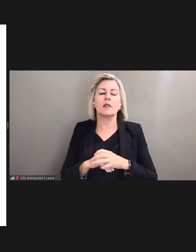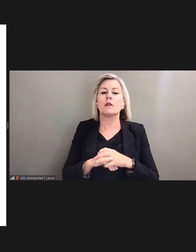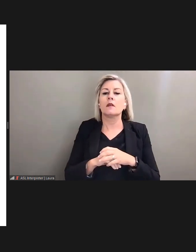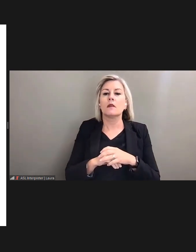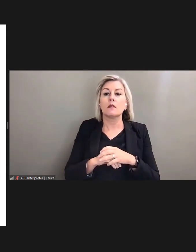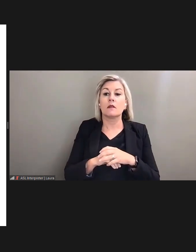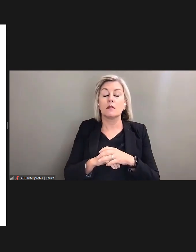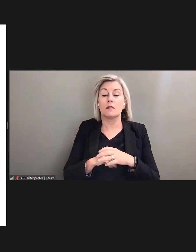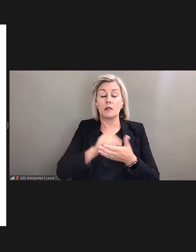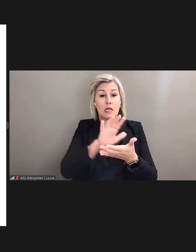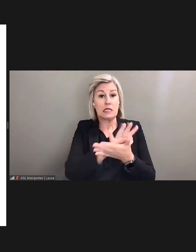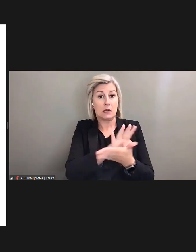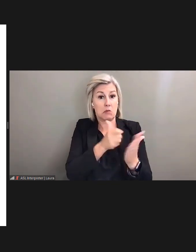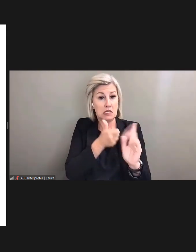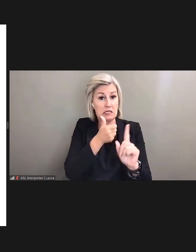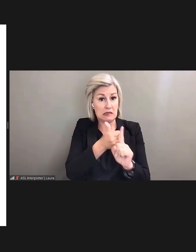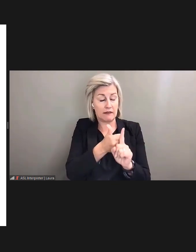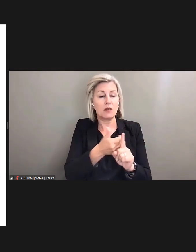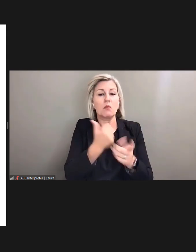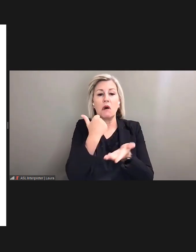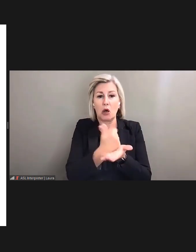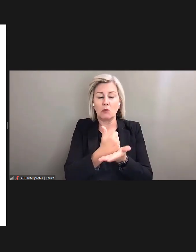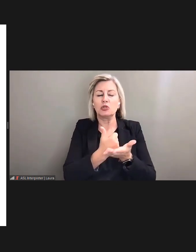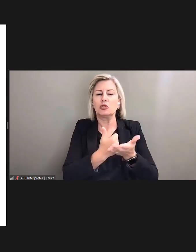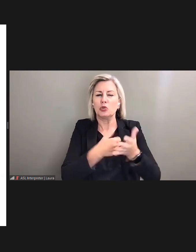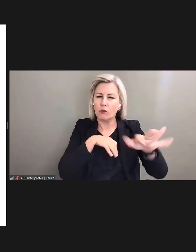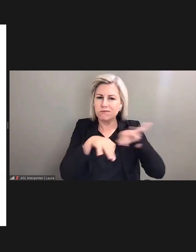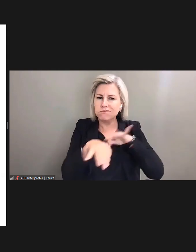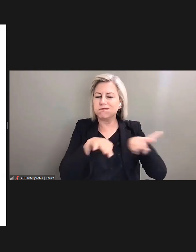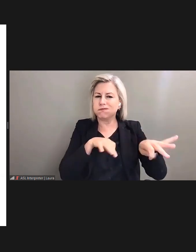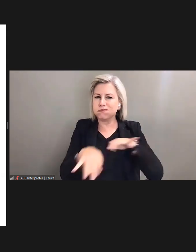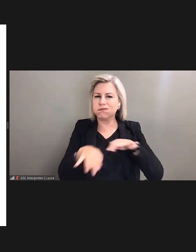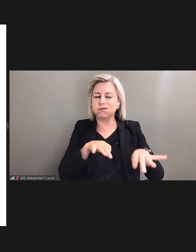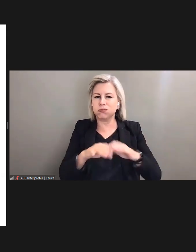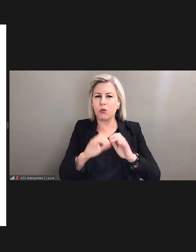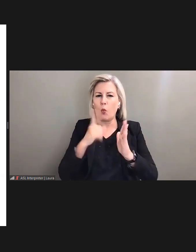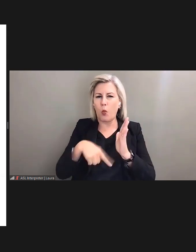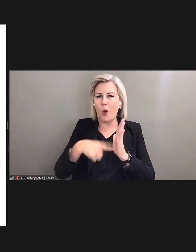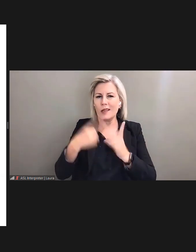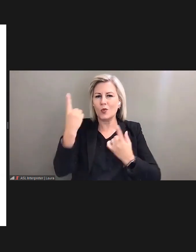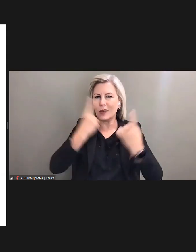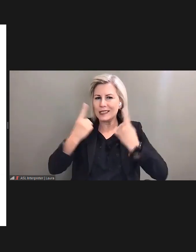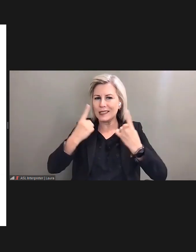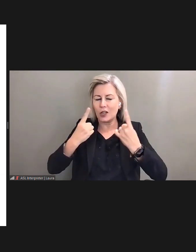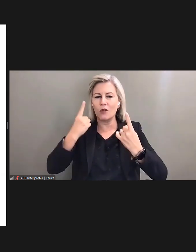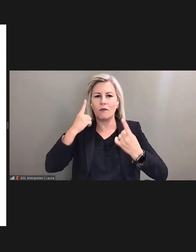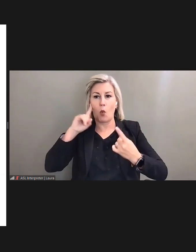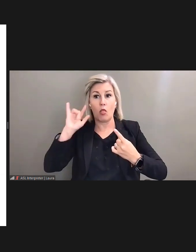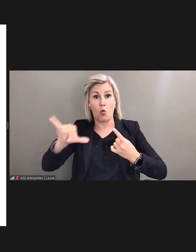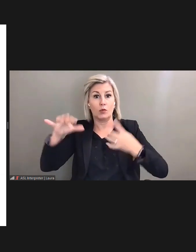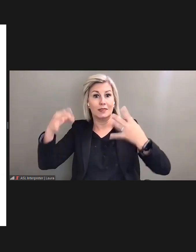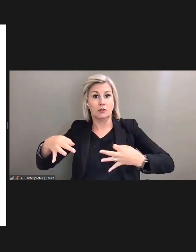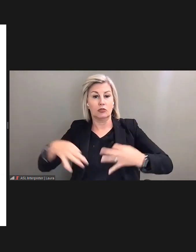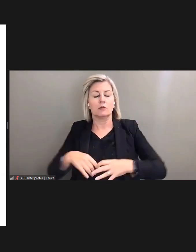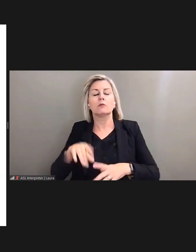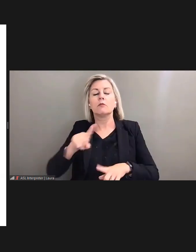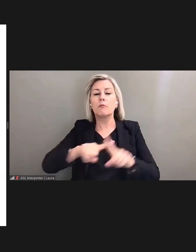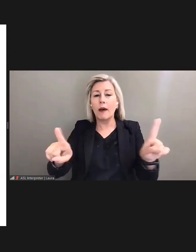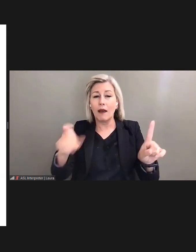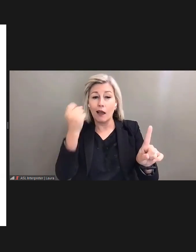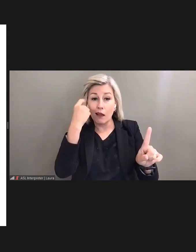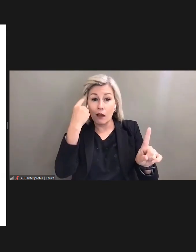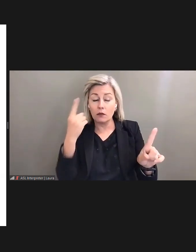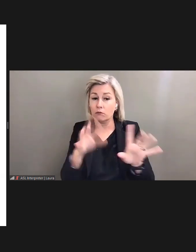It's a document that really helps you walk through the considerations of that decision. Now, here's an important note.